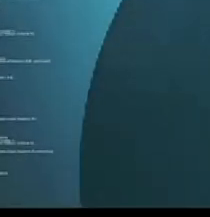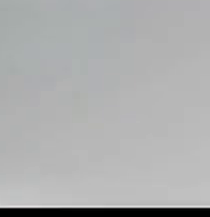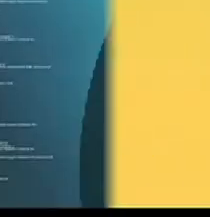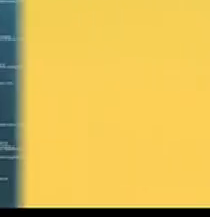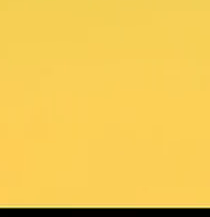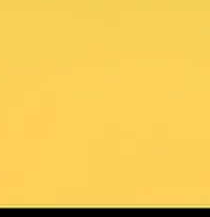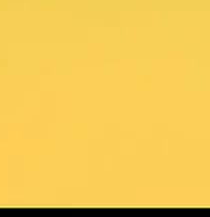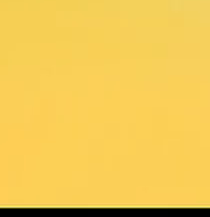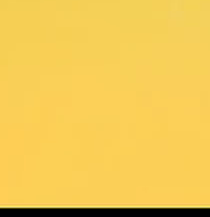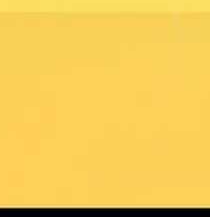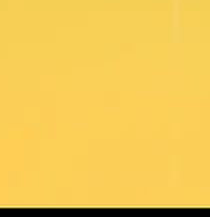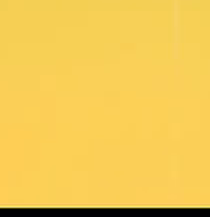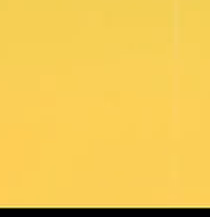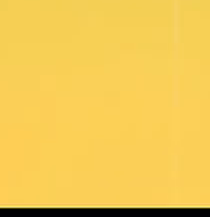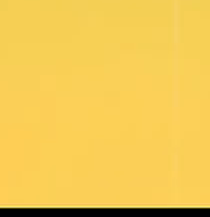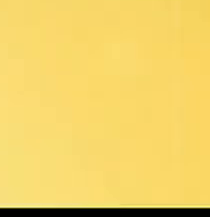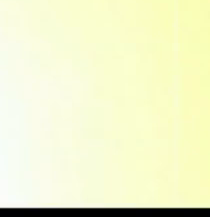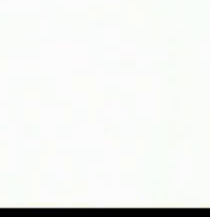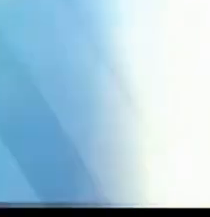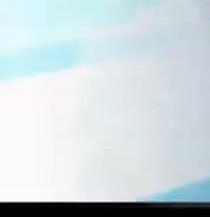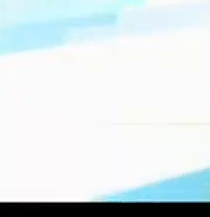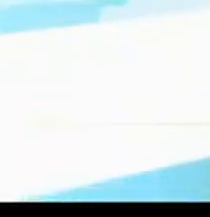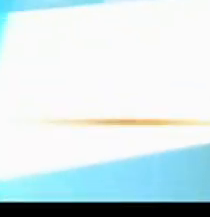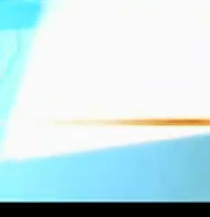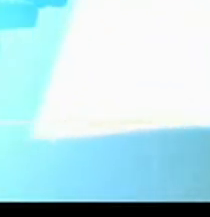Now in HD.